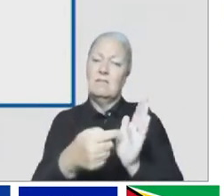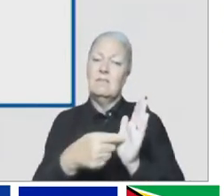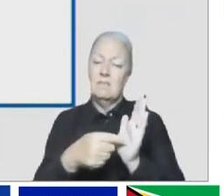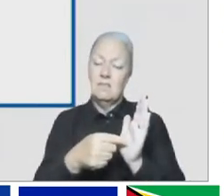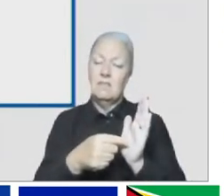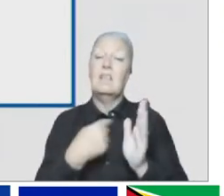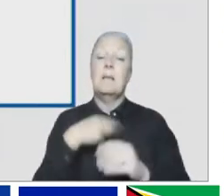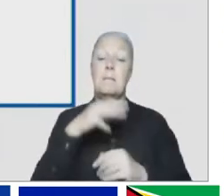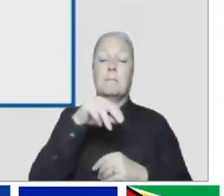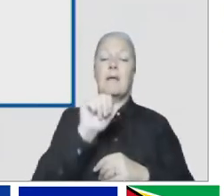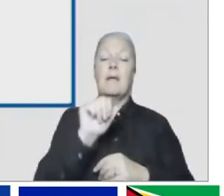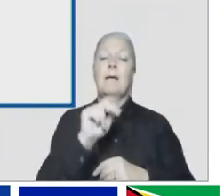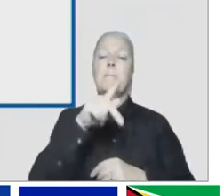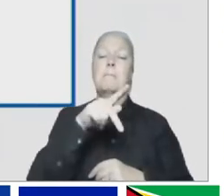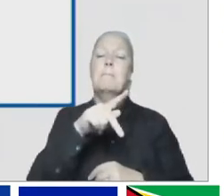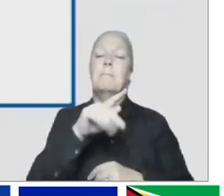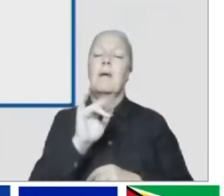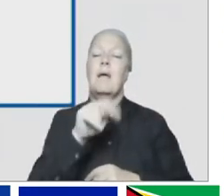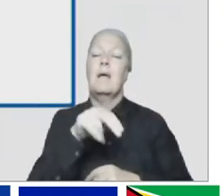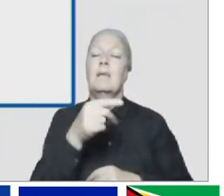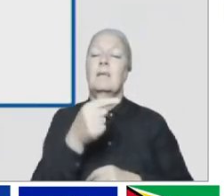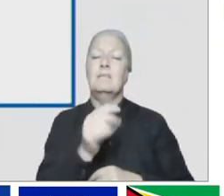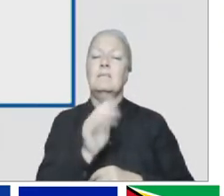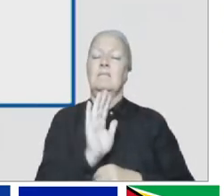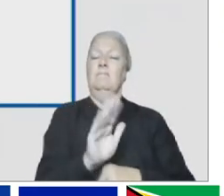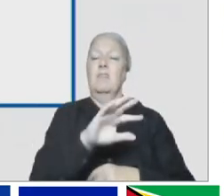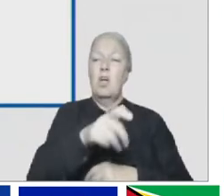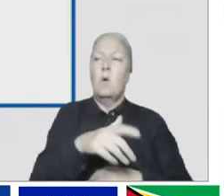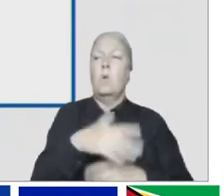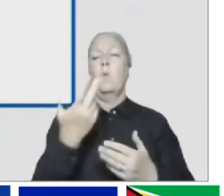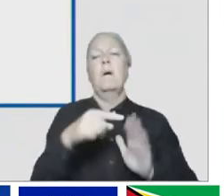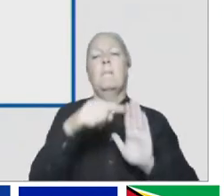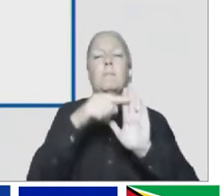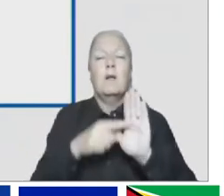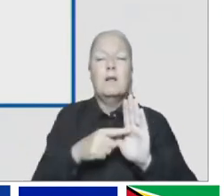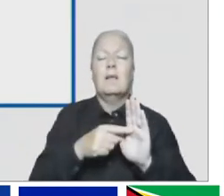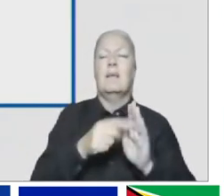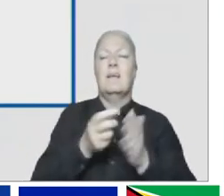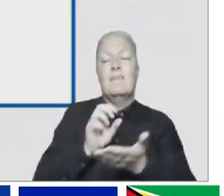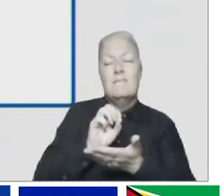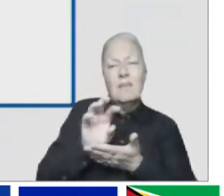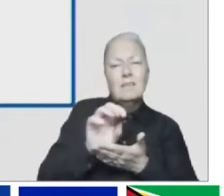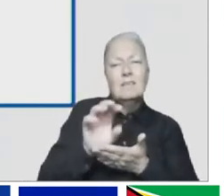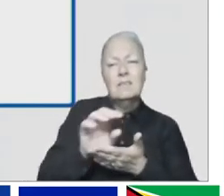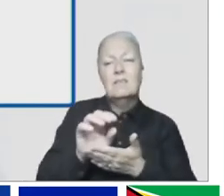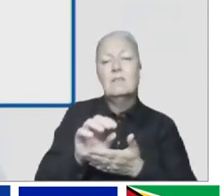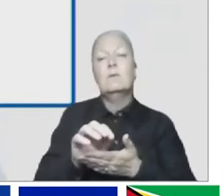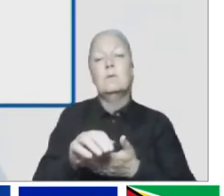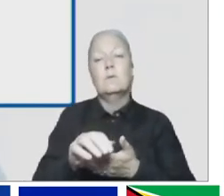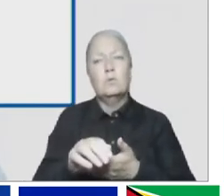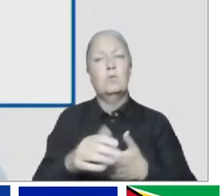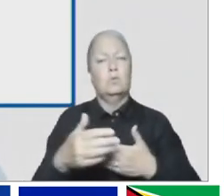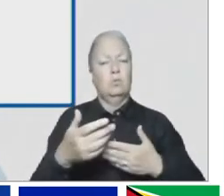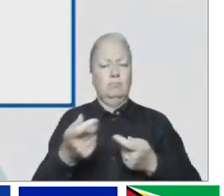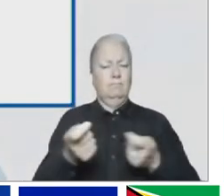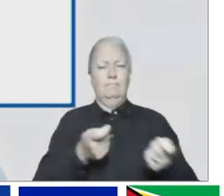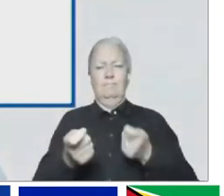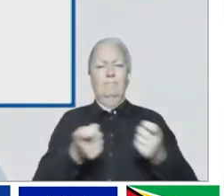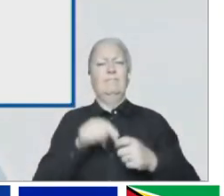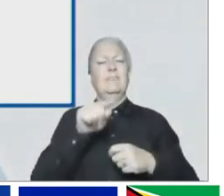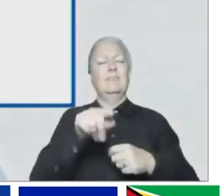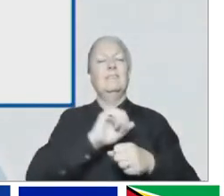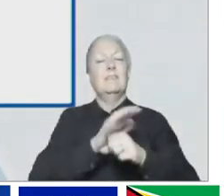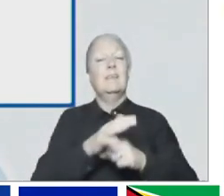giving policy advice to help to manage the spread of the pandemic. The team used GIS and related technology